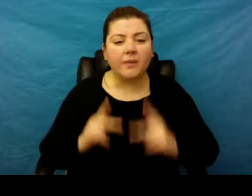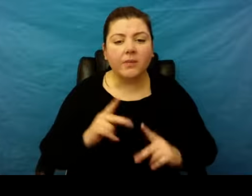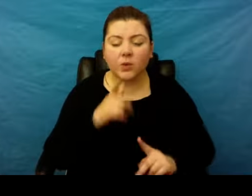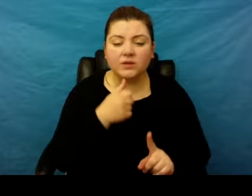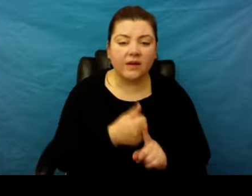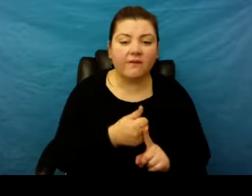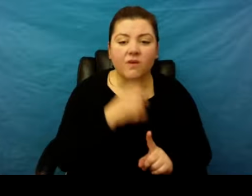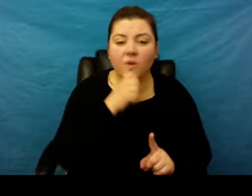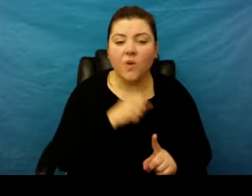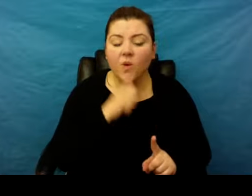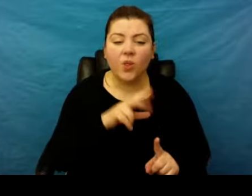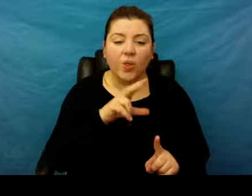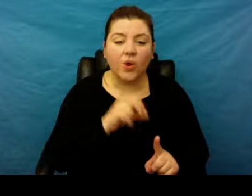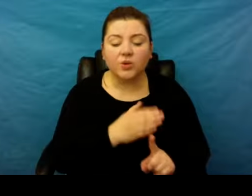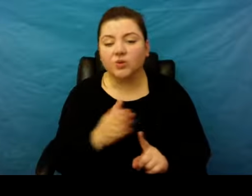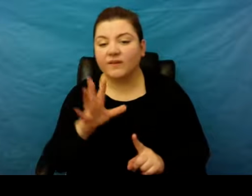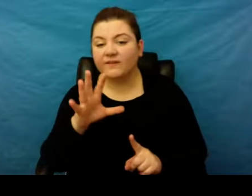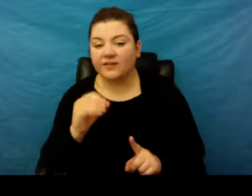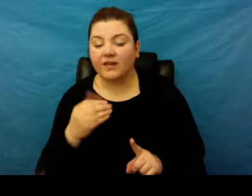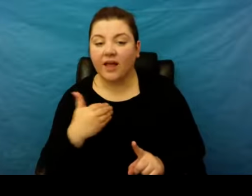been having acute respiratory